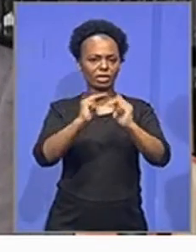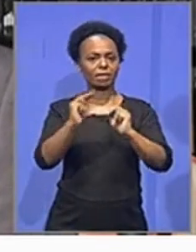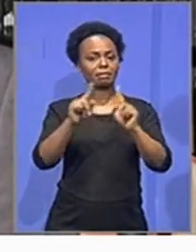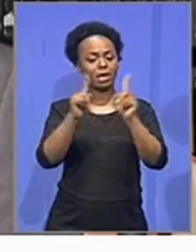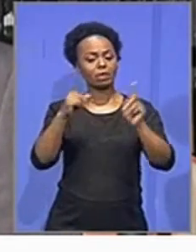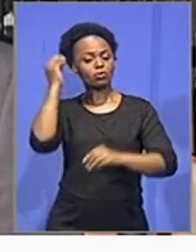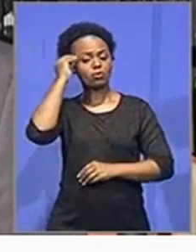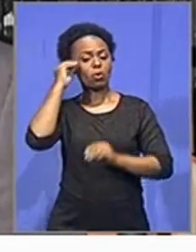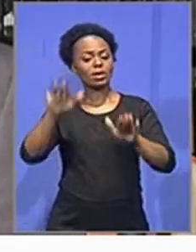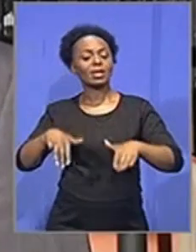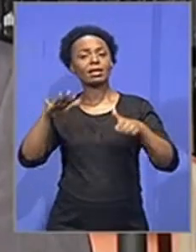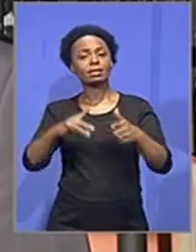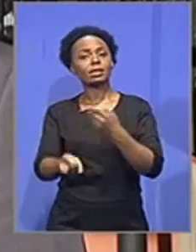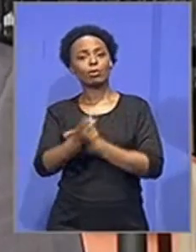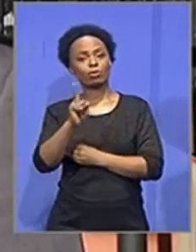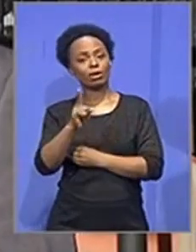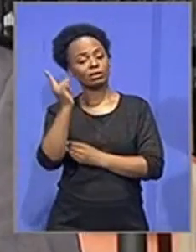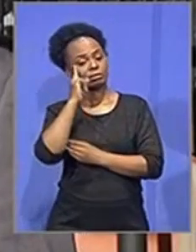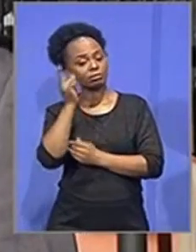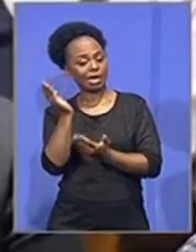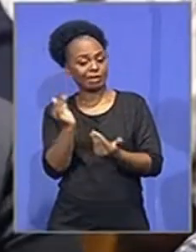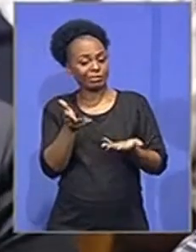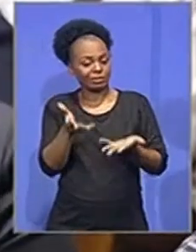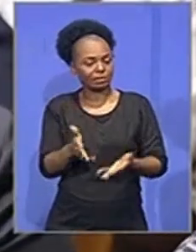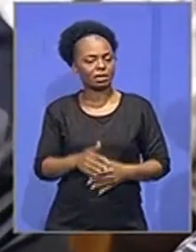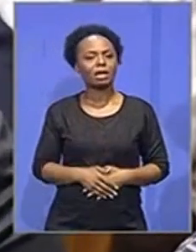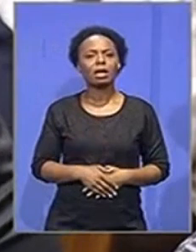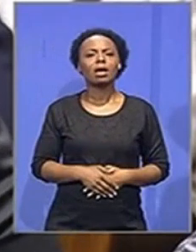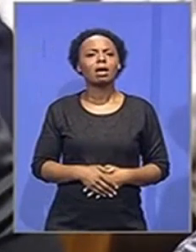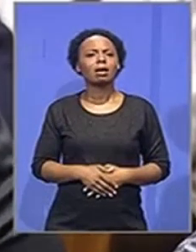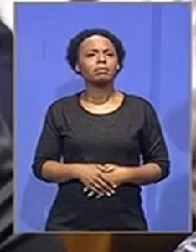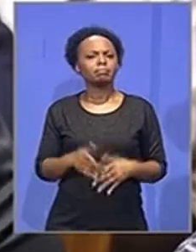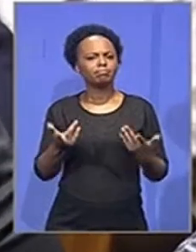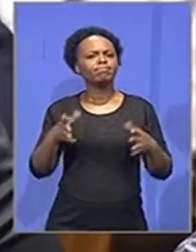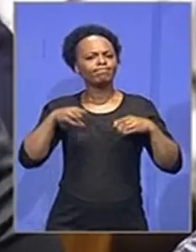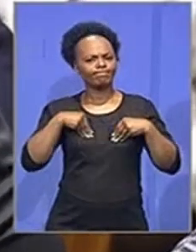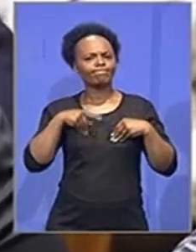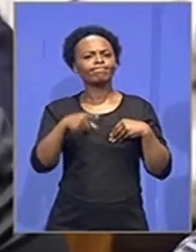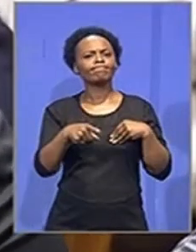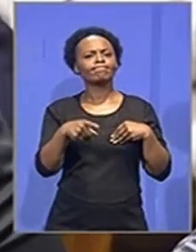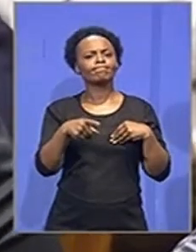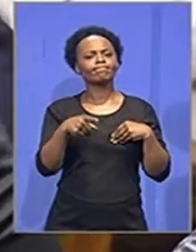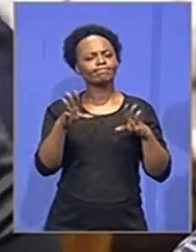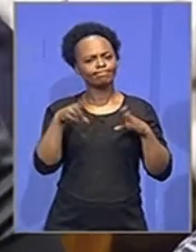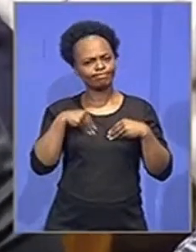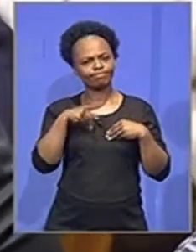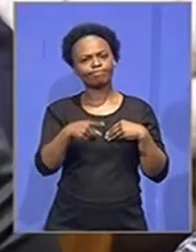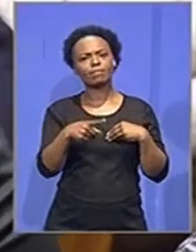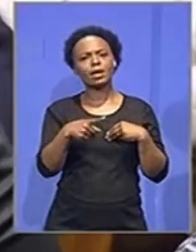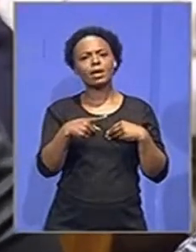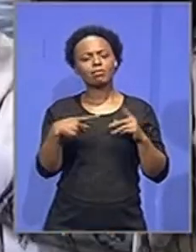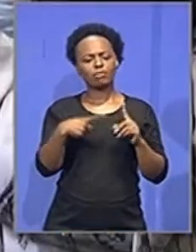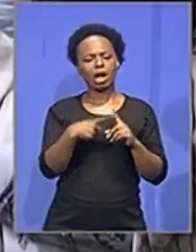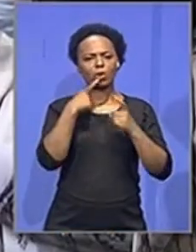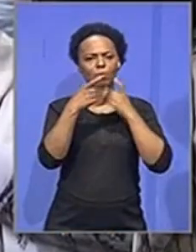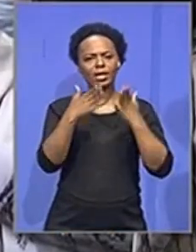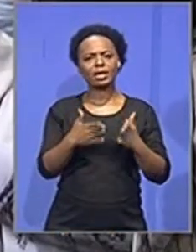tlo etsahala eng. Re utlwisisa maikutlo a molato a complainant family ya